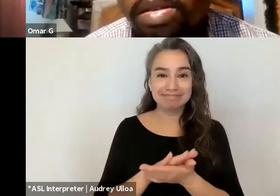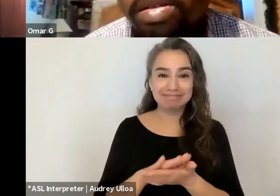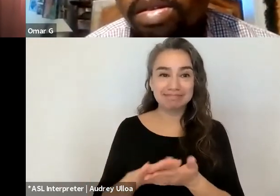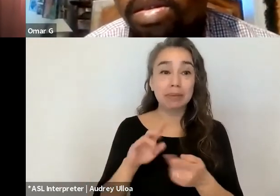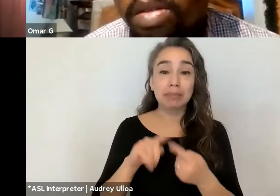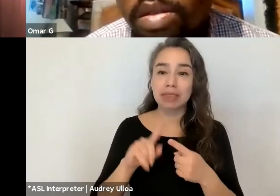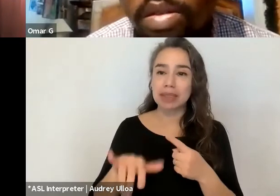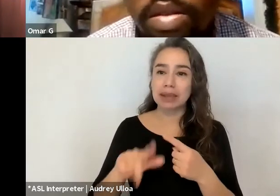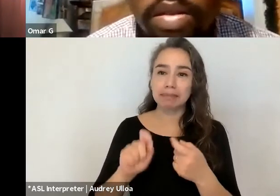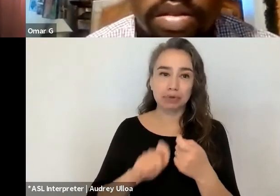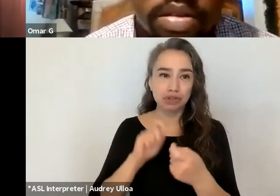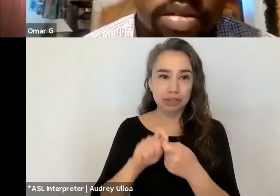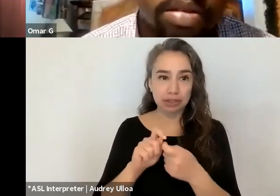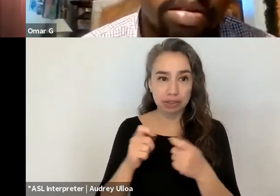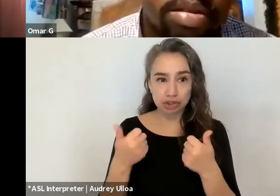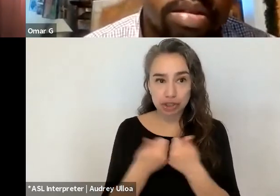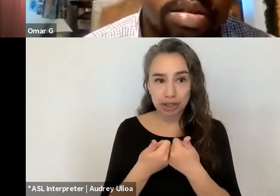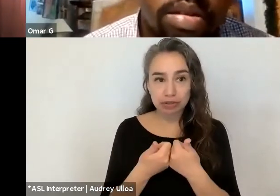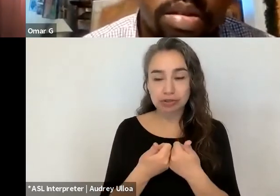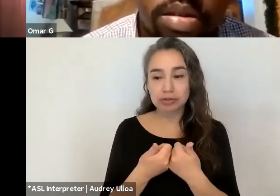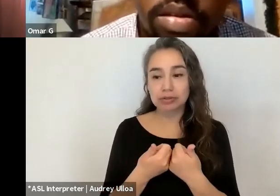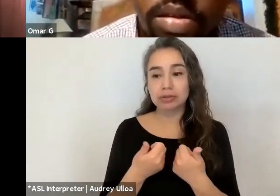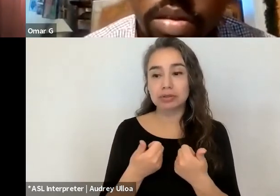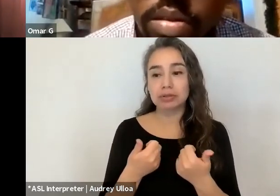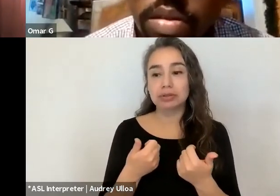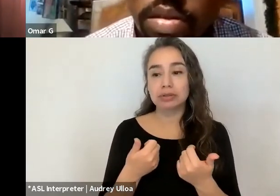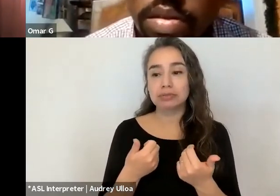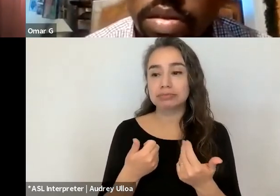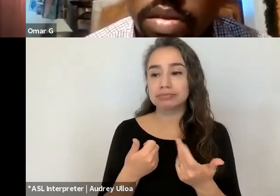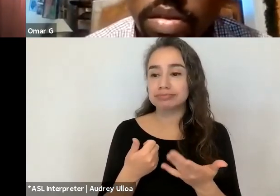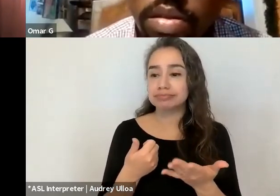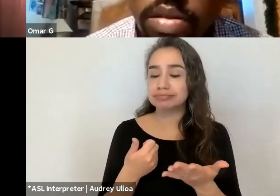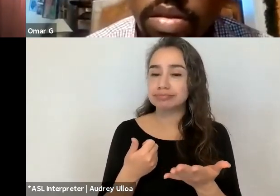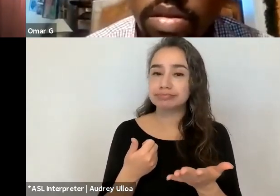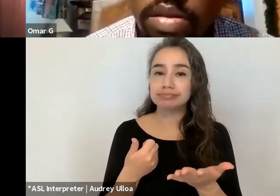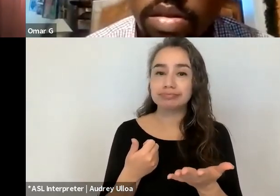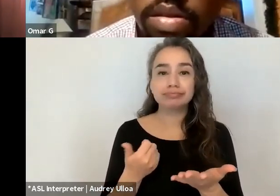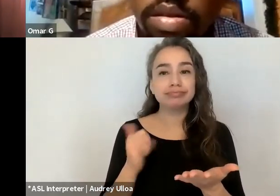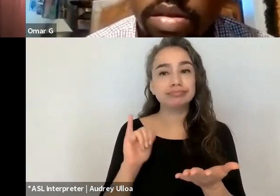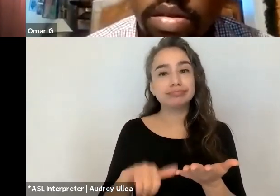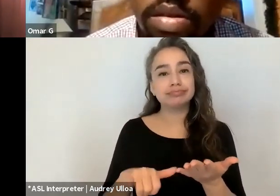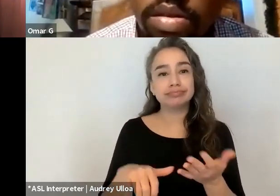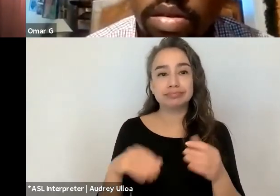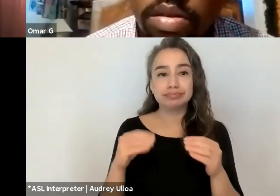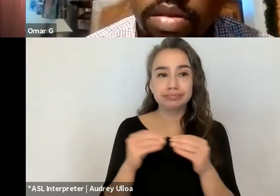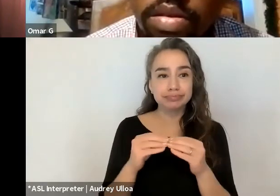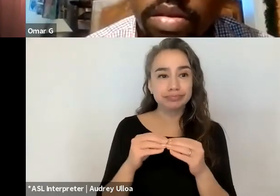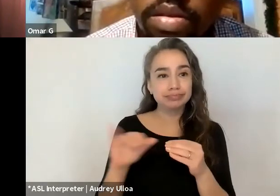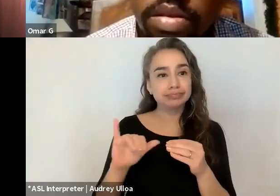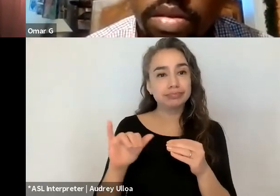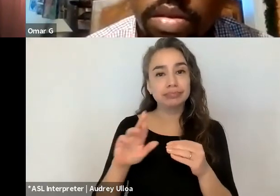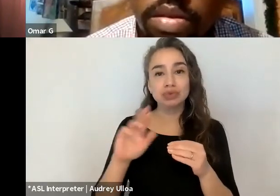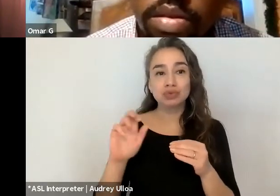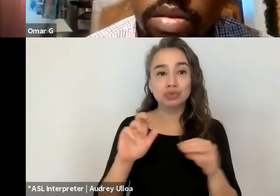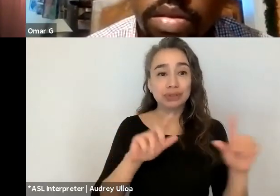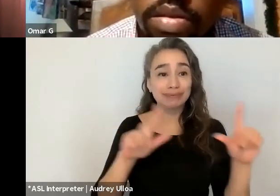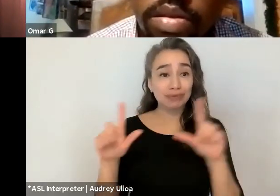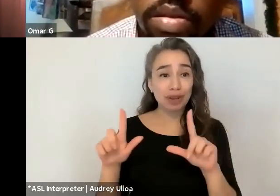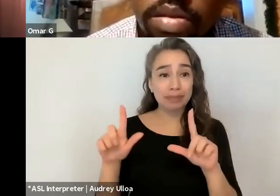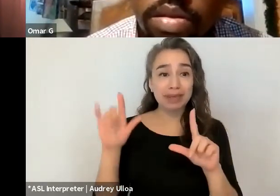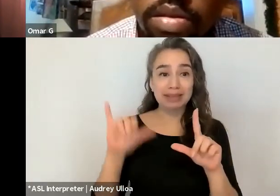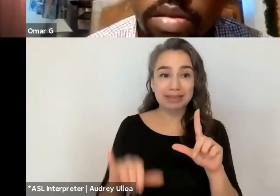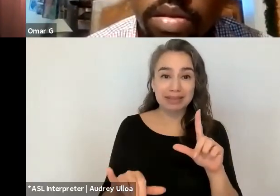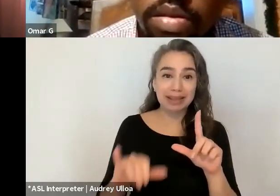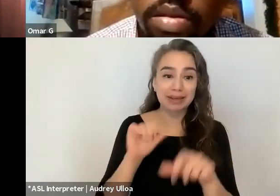challenge, yeah, it is a matter of like reframing the work